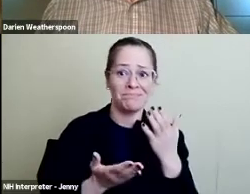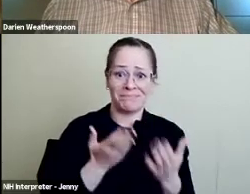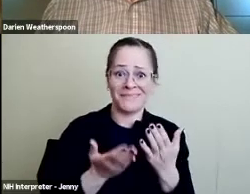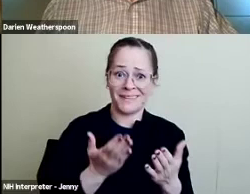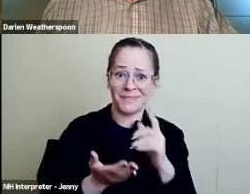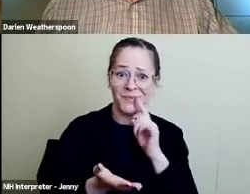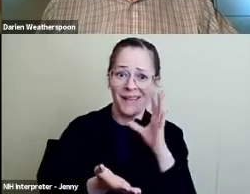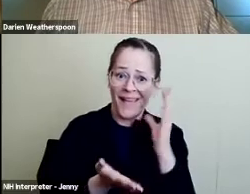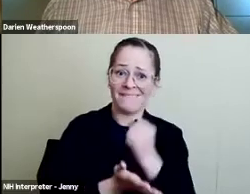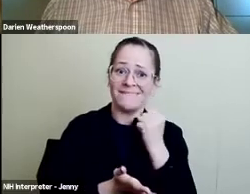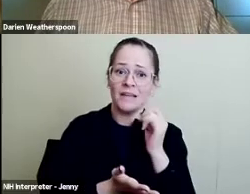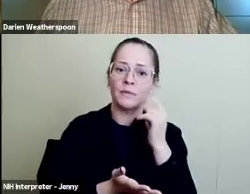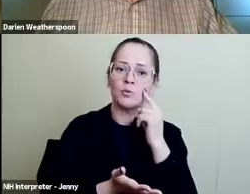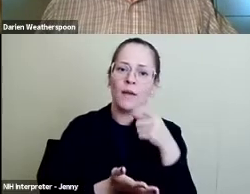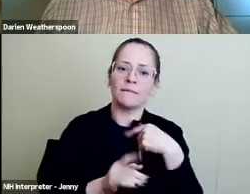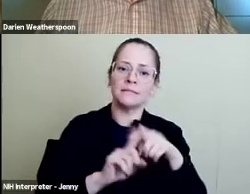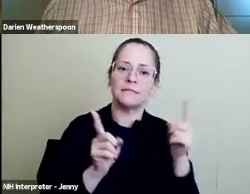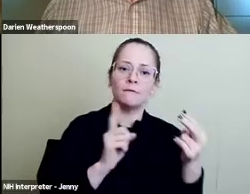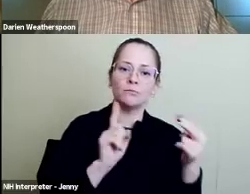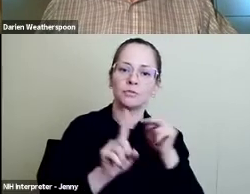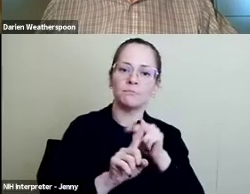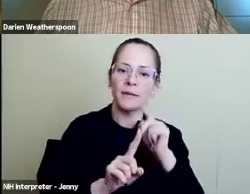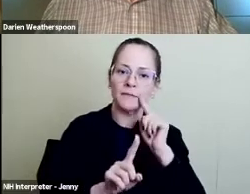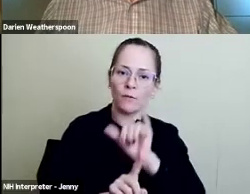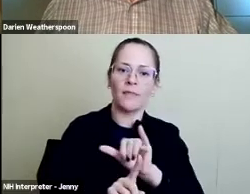you're bringing a unique perspective to the program.